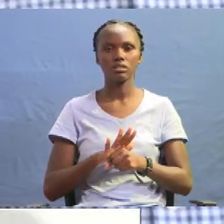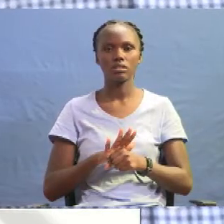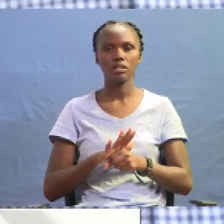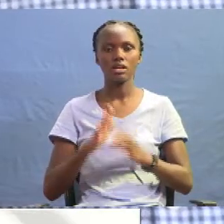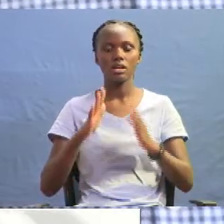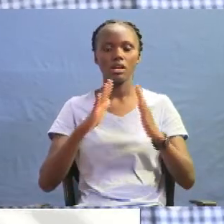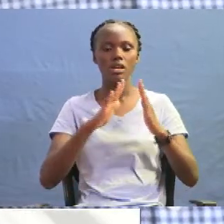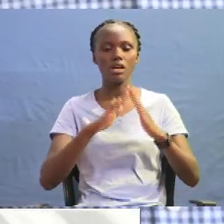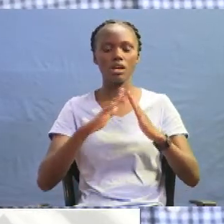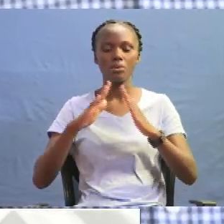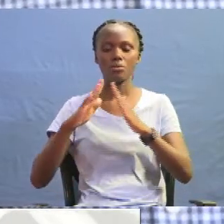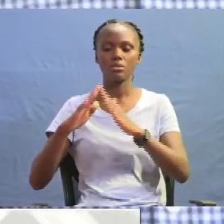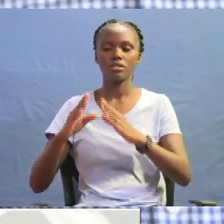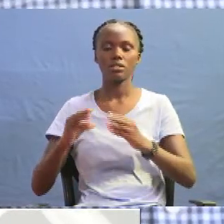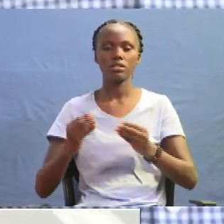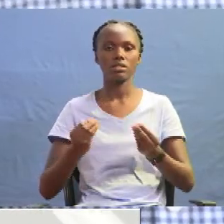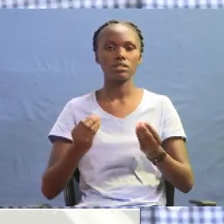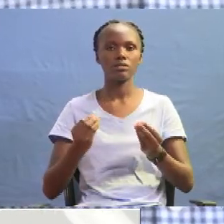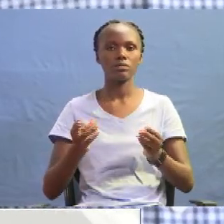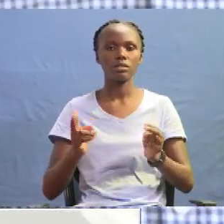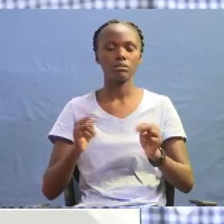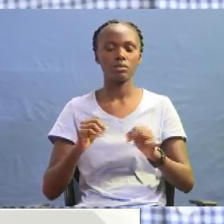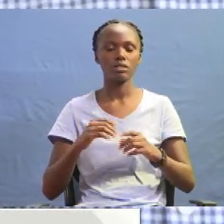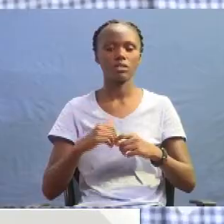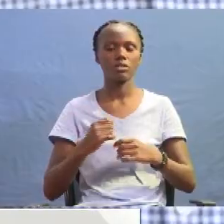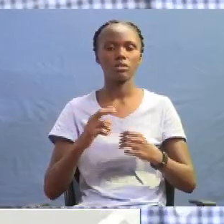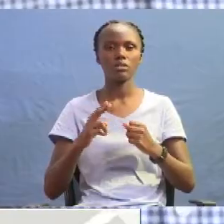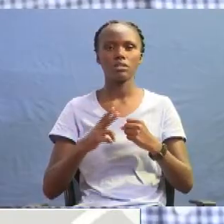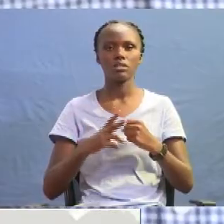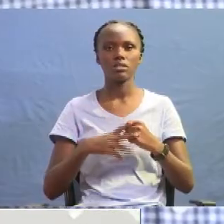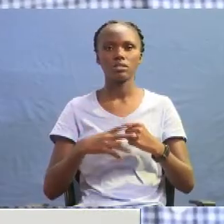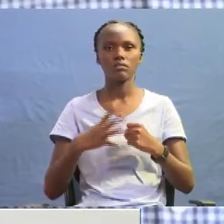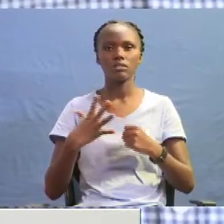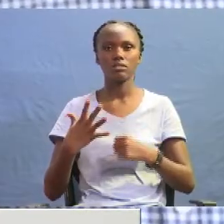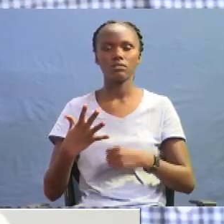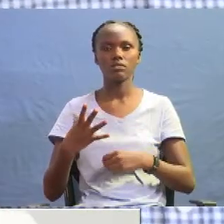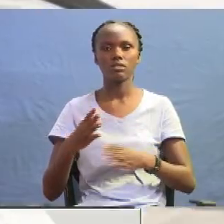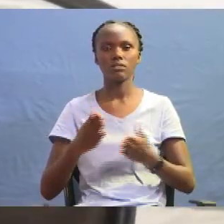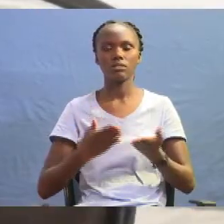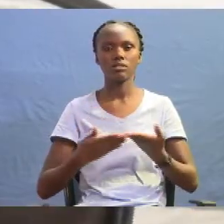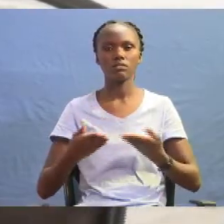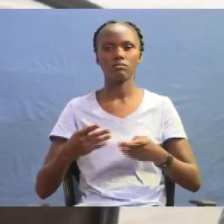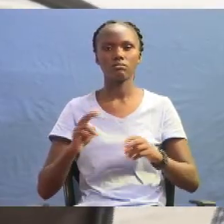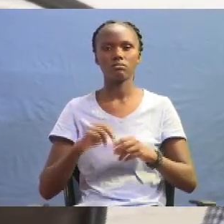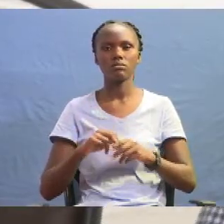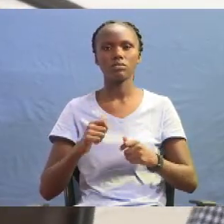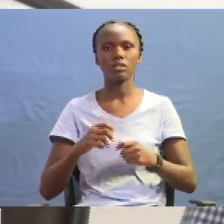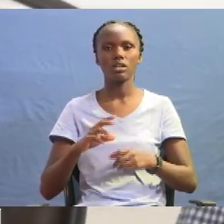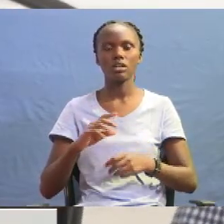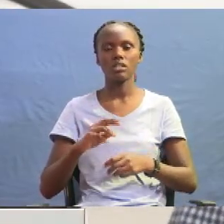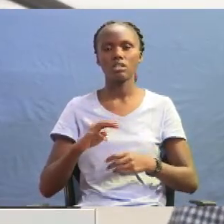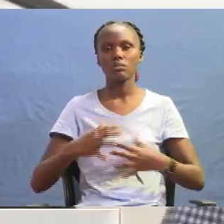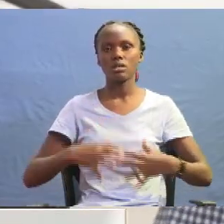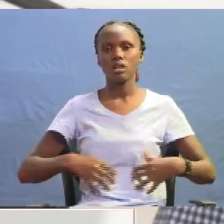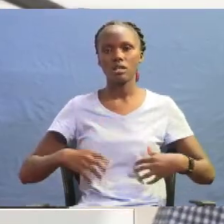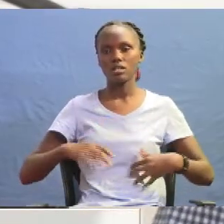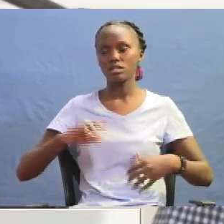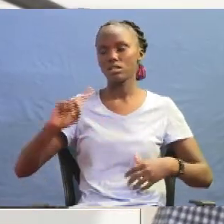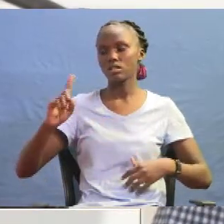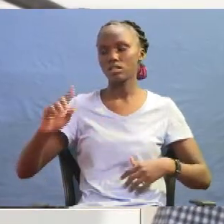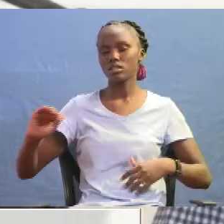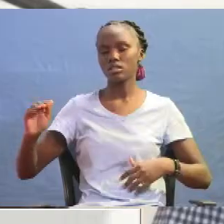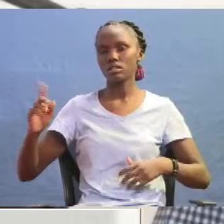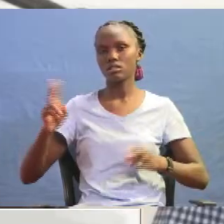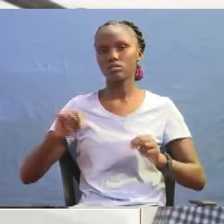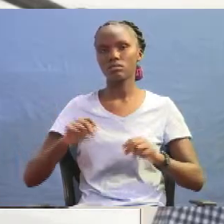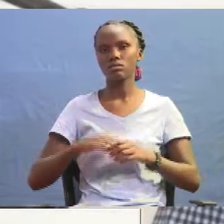Affordable housing program, we have 75 ring-fenced items. Garissa Township Member of Parliament Deko